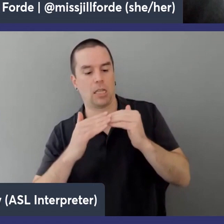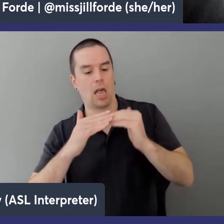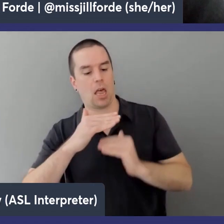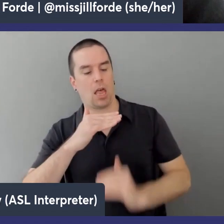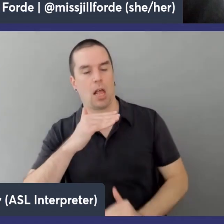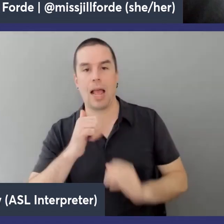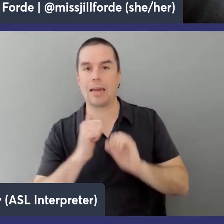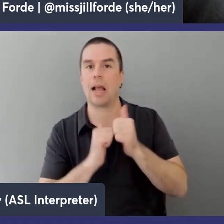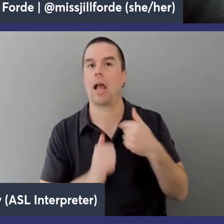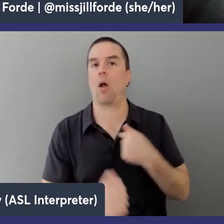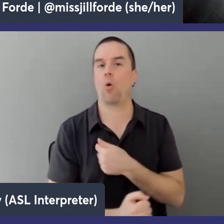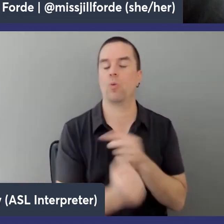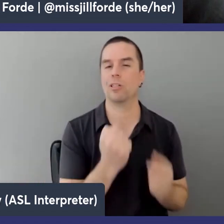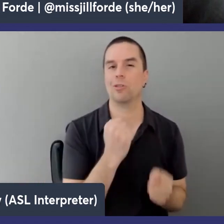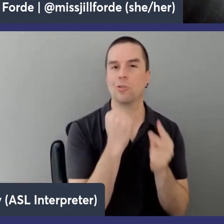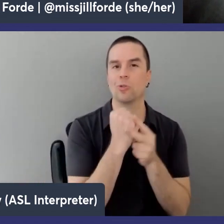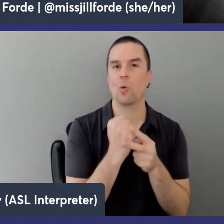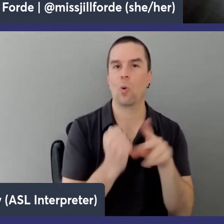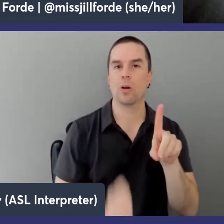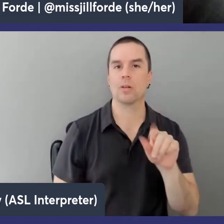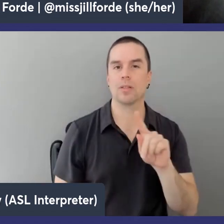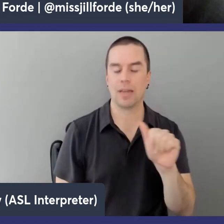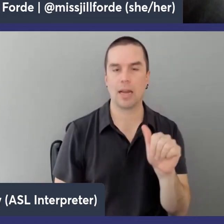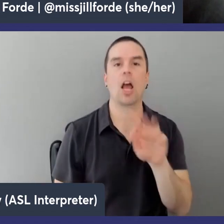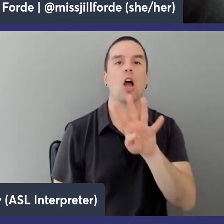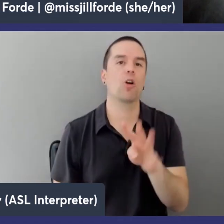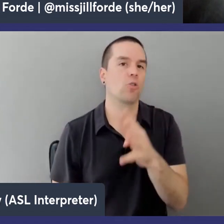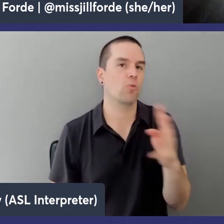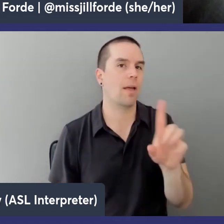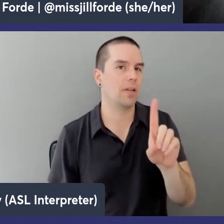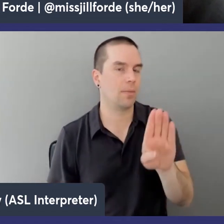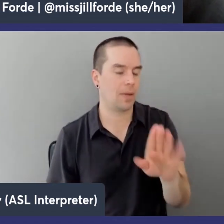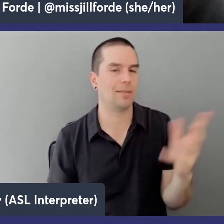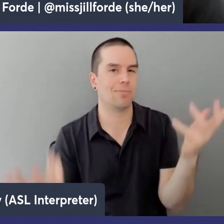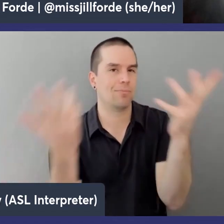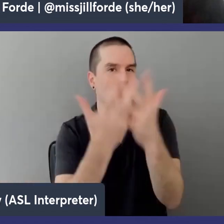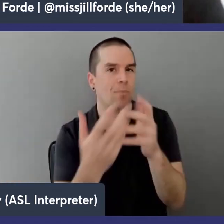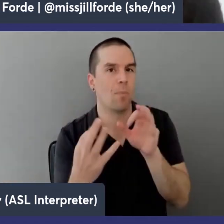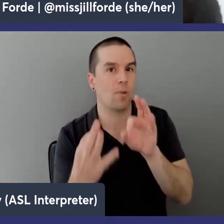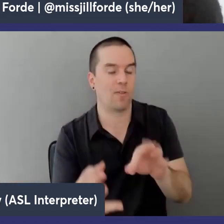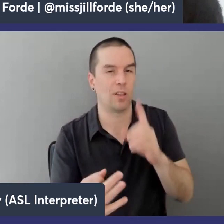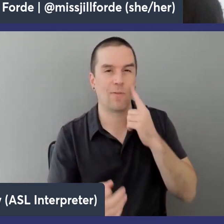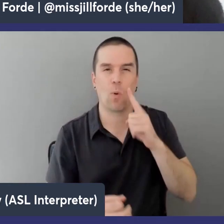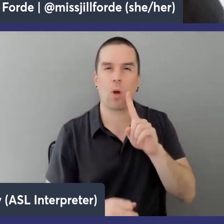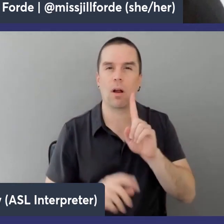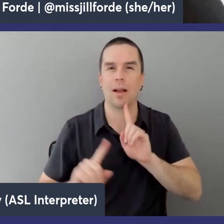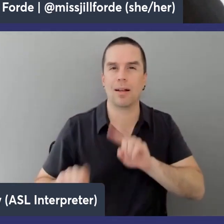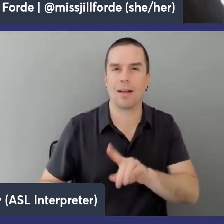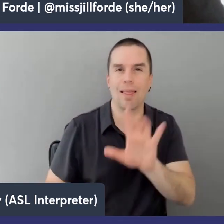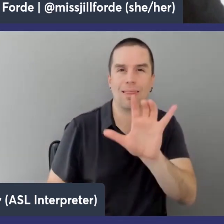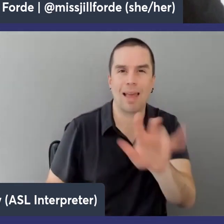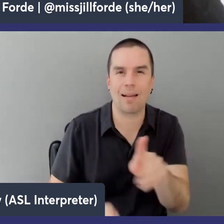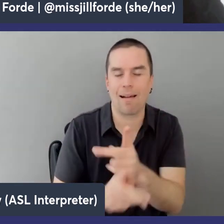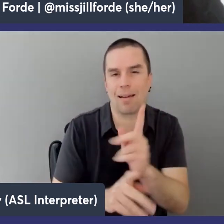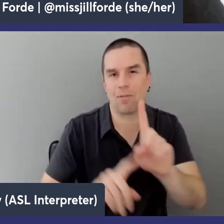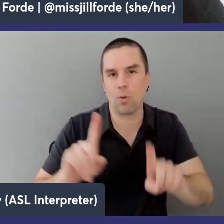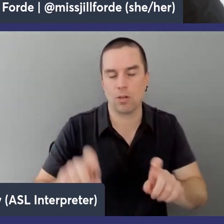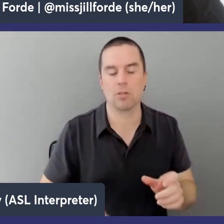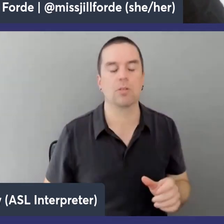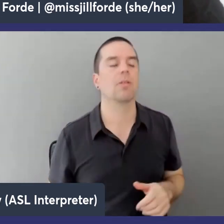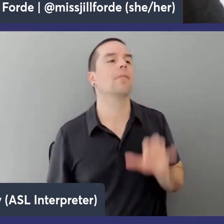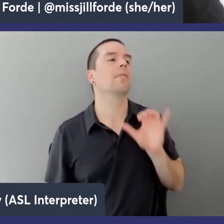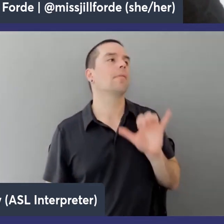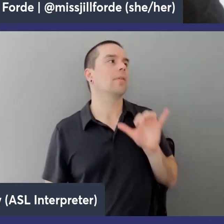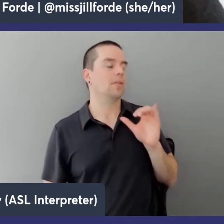data, makes it very efficient to answer those sorts of questions. That makes a lot of sense to me. So instead of doing like multiple